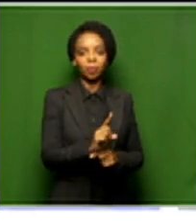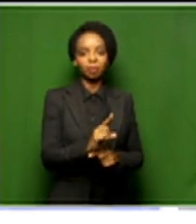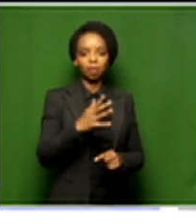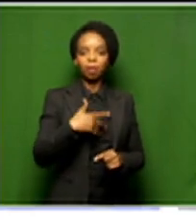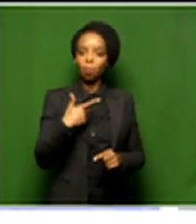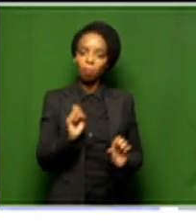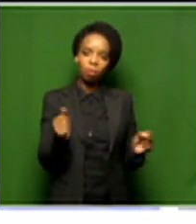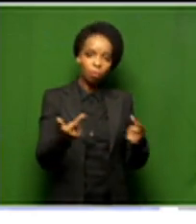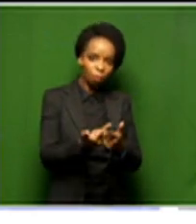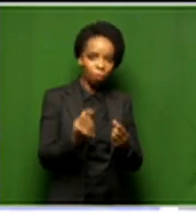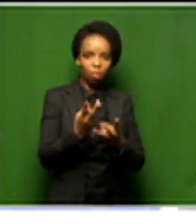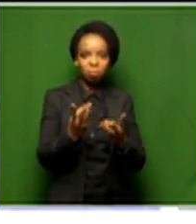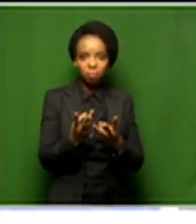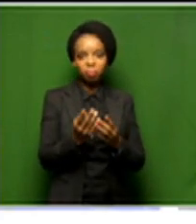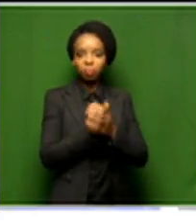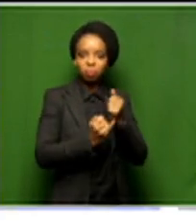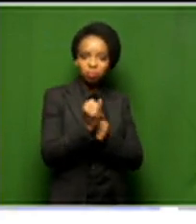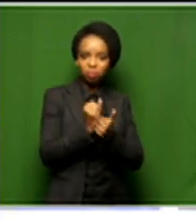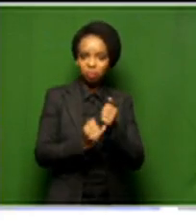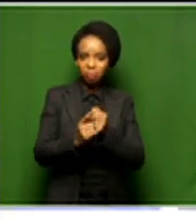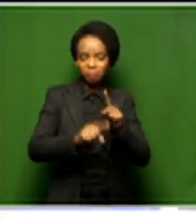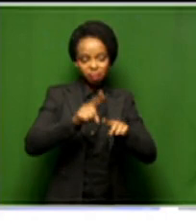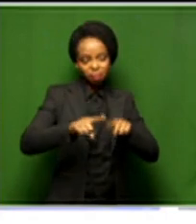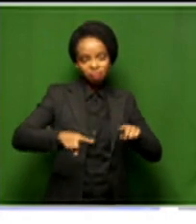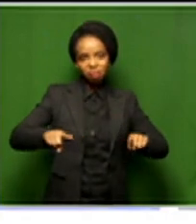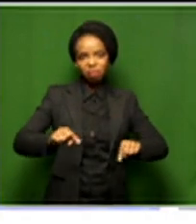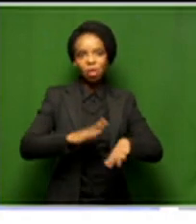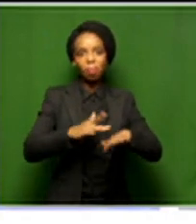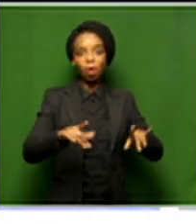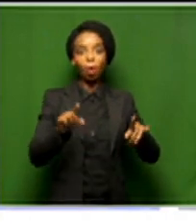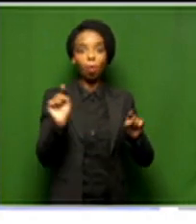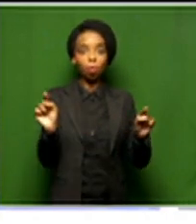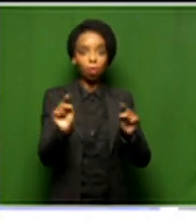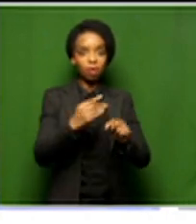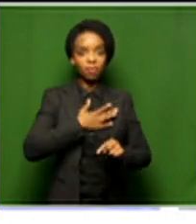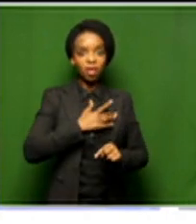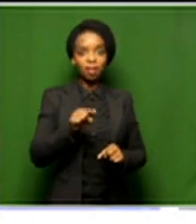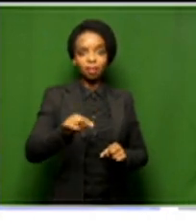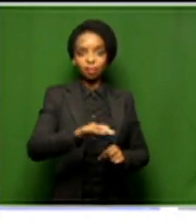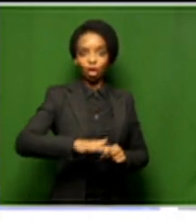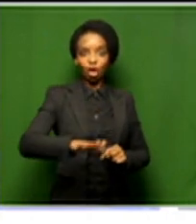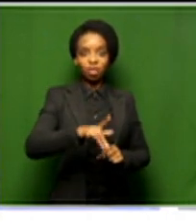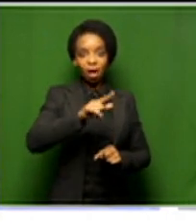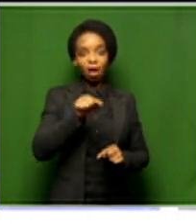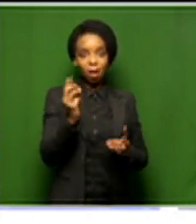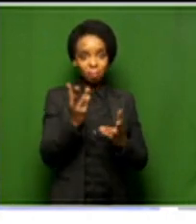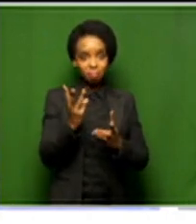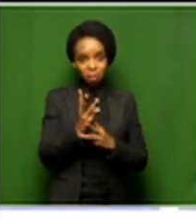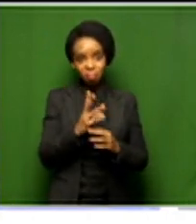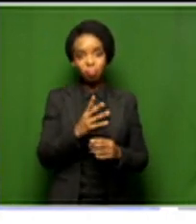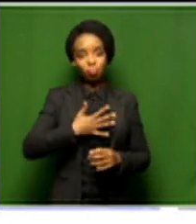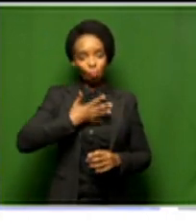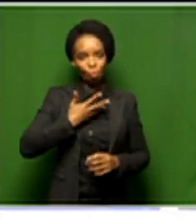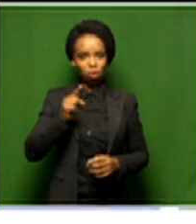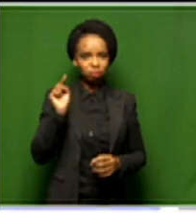use a variety of individuals, especially deploy them where they are most popular. So even though Jacob Zuma might be unpopular outside